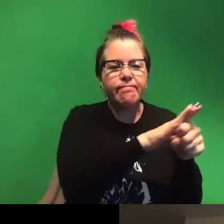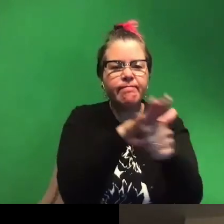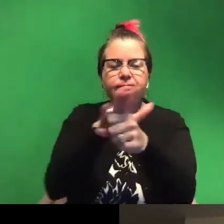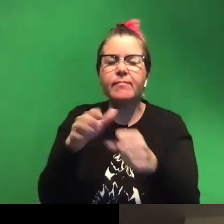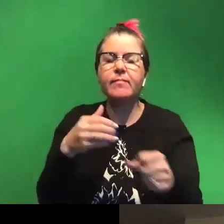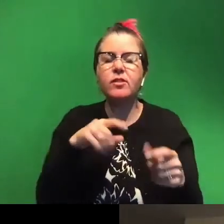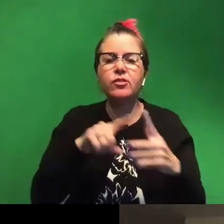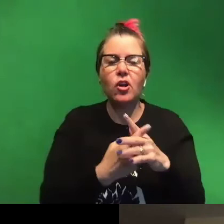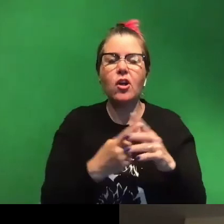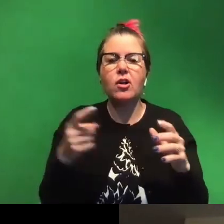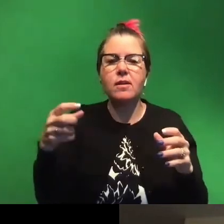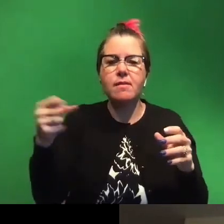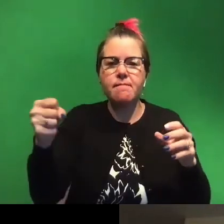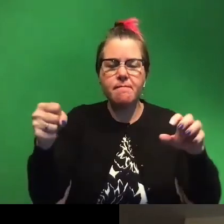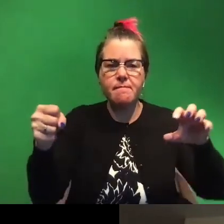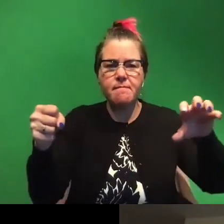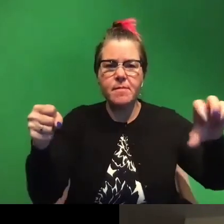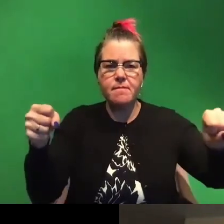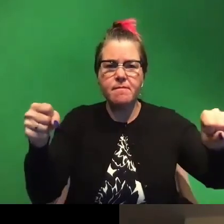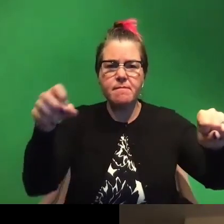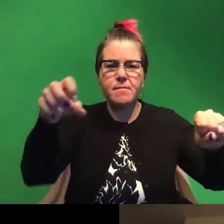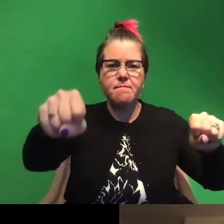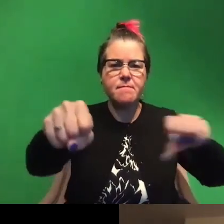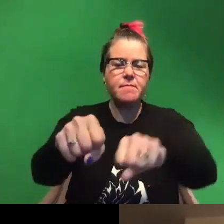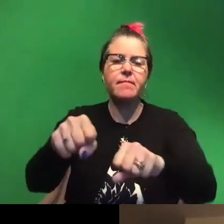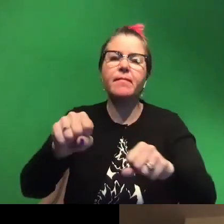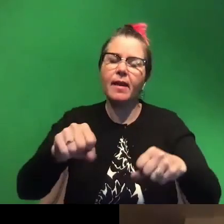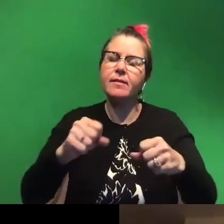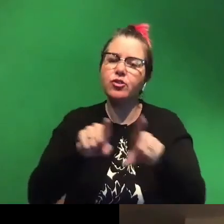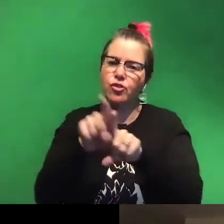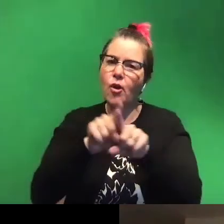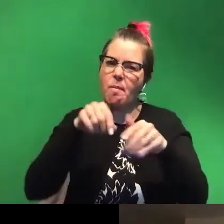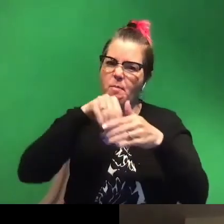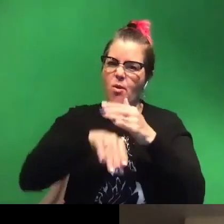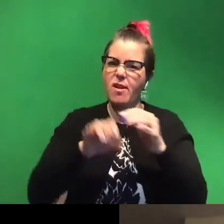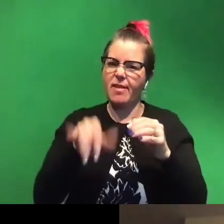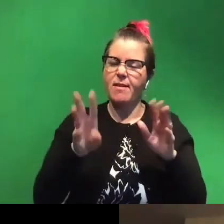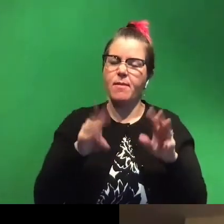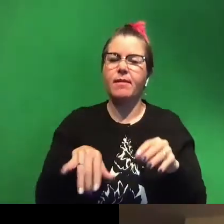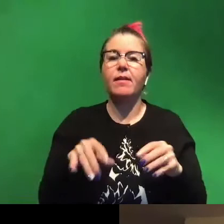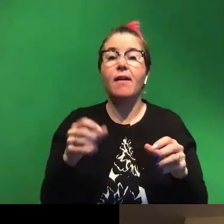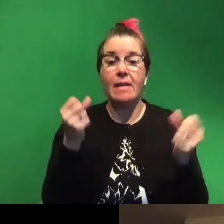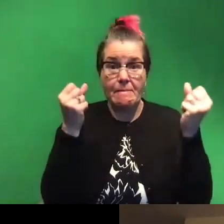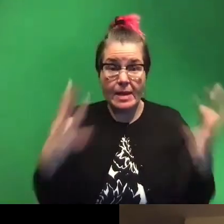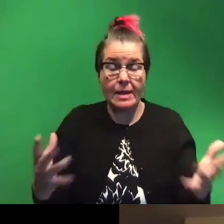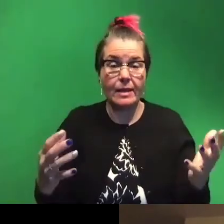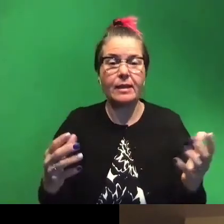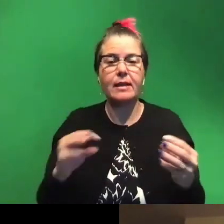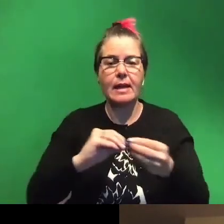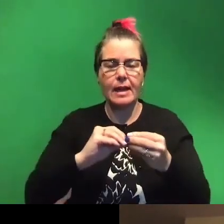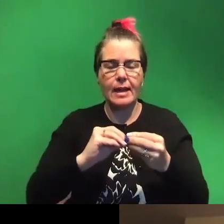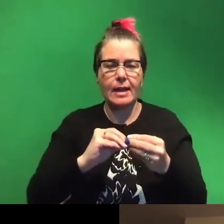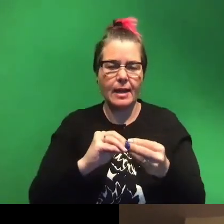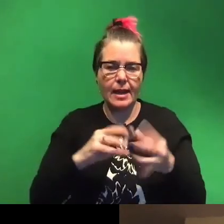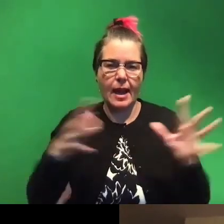start having that's how stars are born. And then if you have a lot, a galaxy is not,